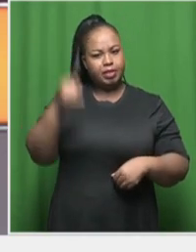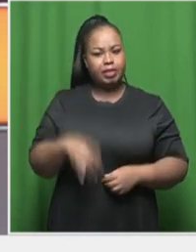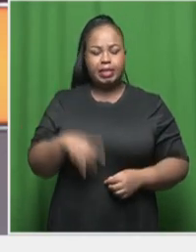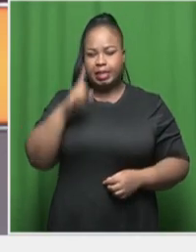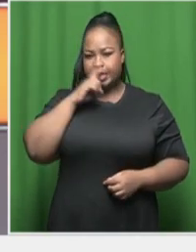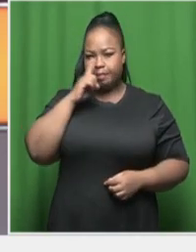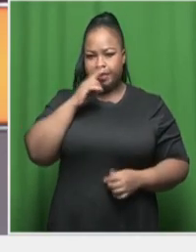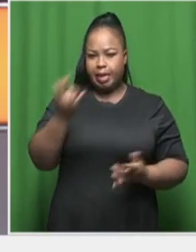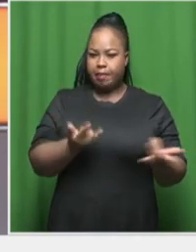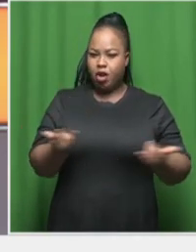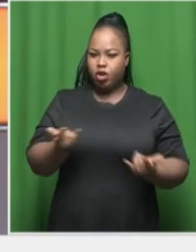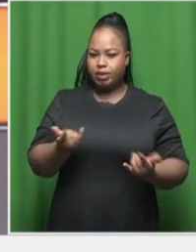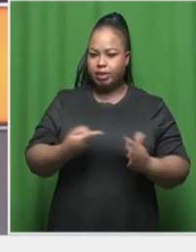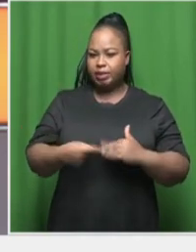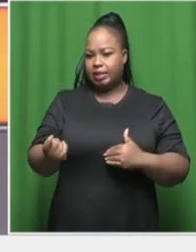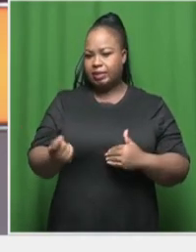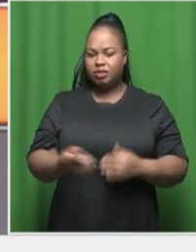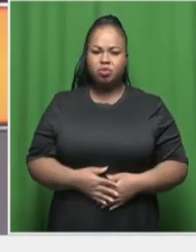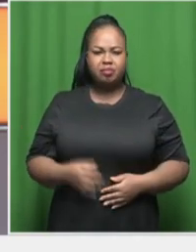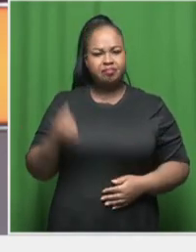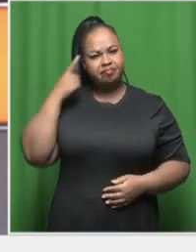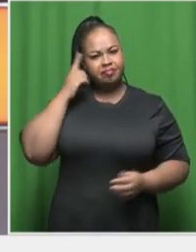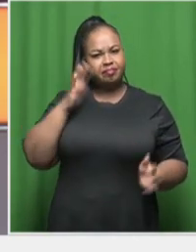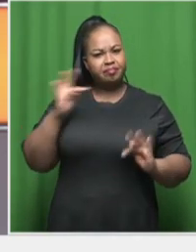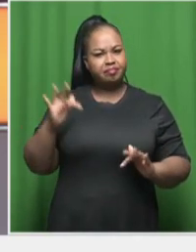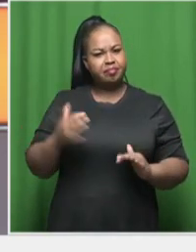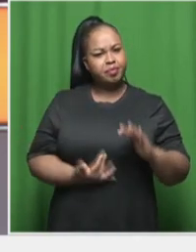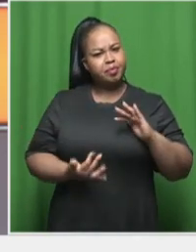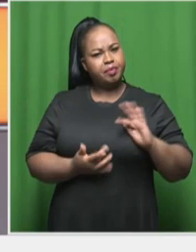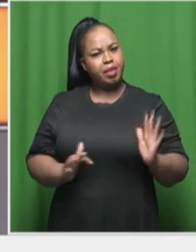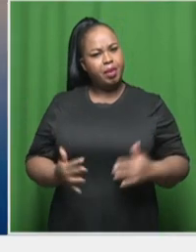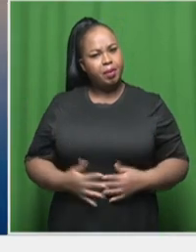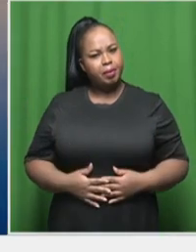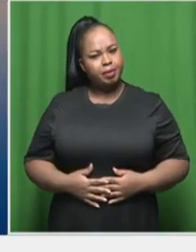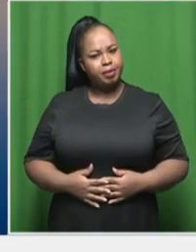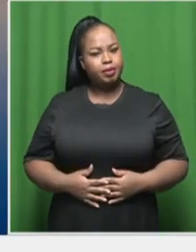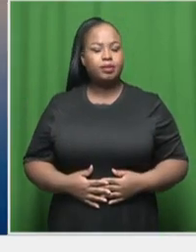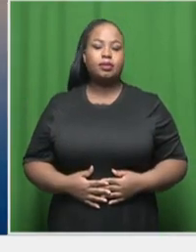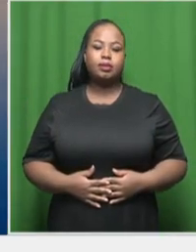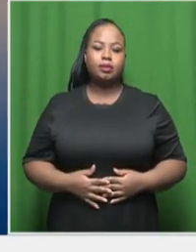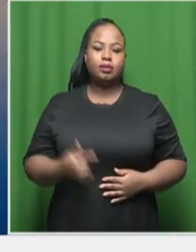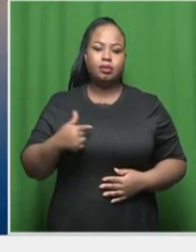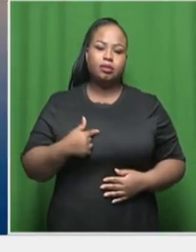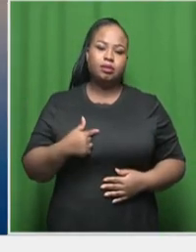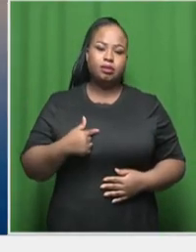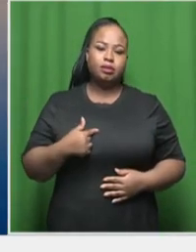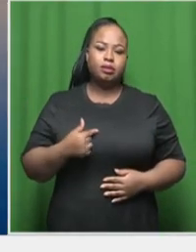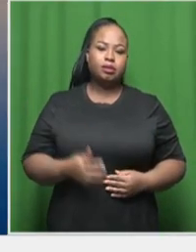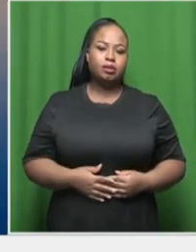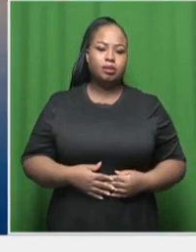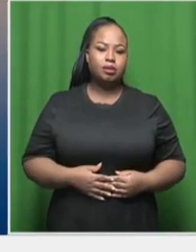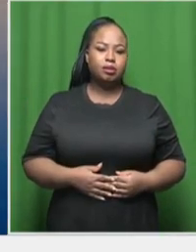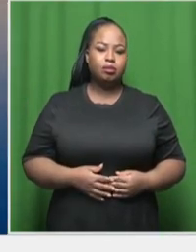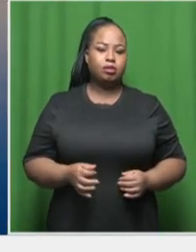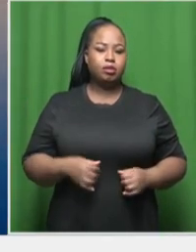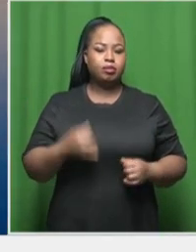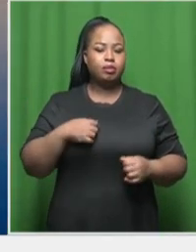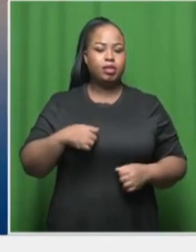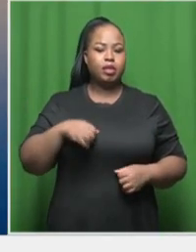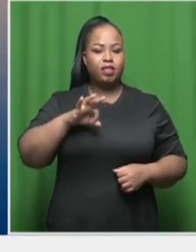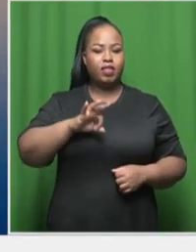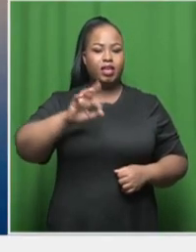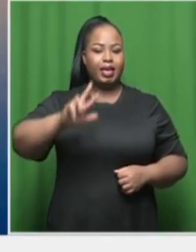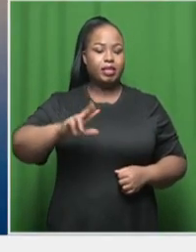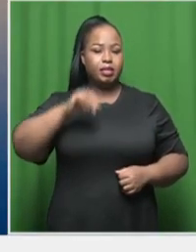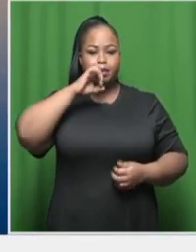the Pink Market. So what is the thought process? What really inspired it? Actually, I'm a globetrotter, and on my 38th birthday